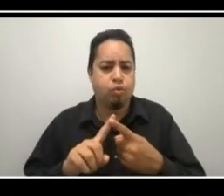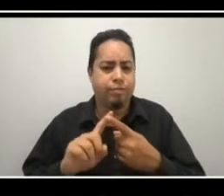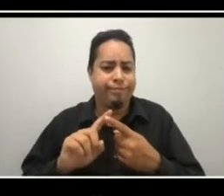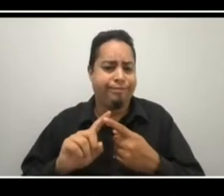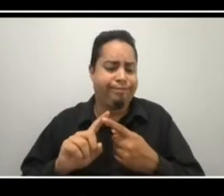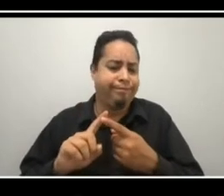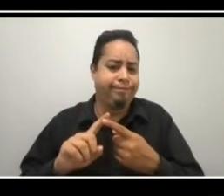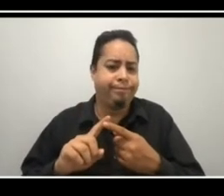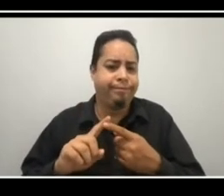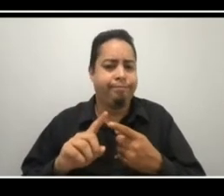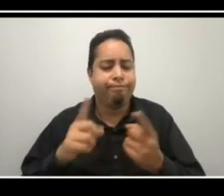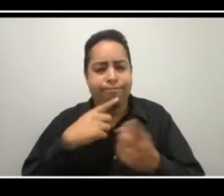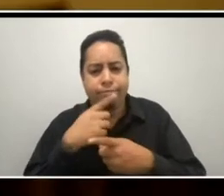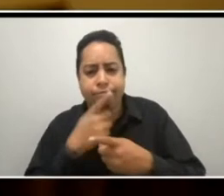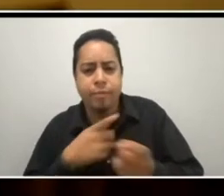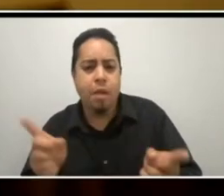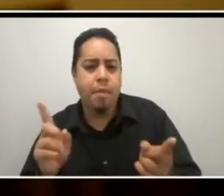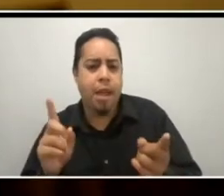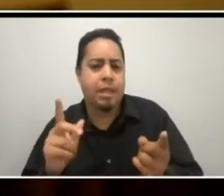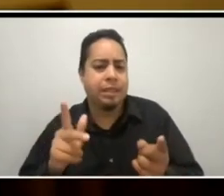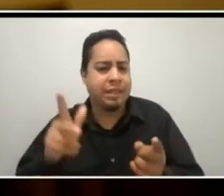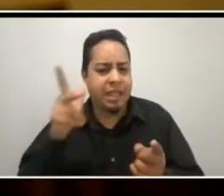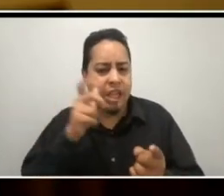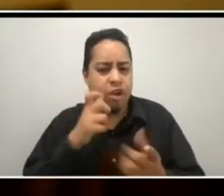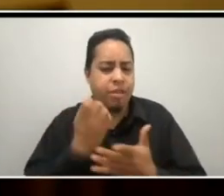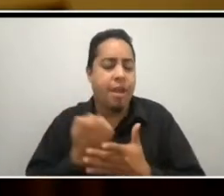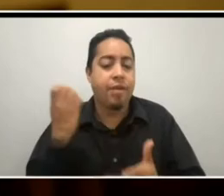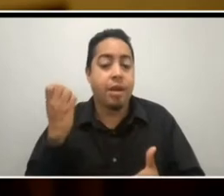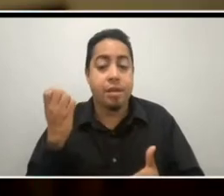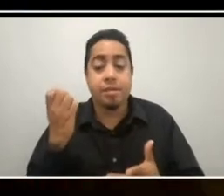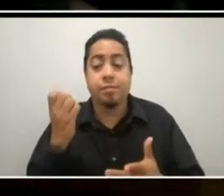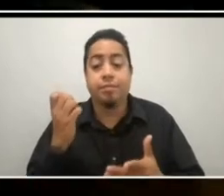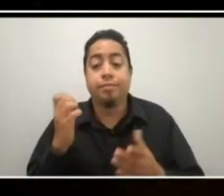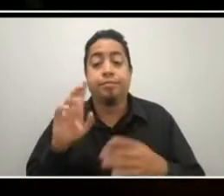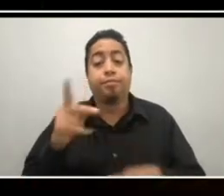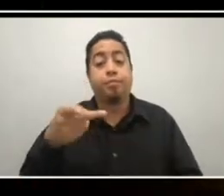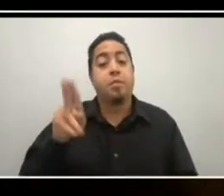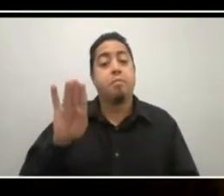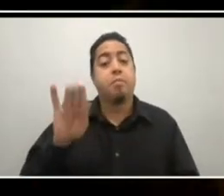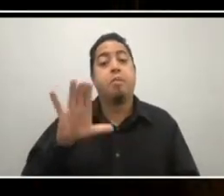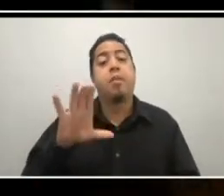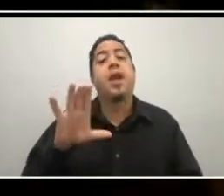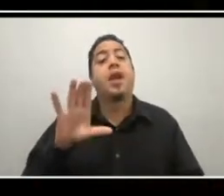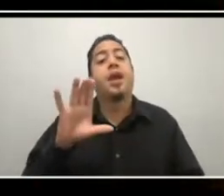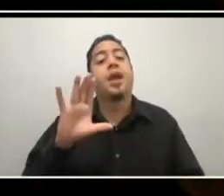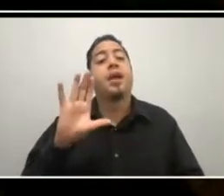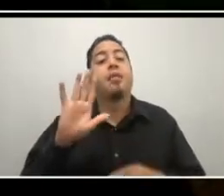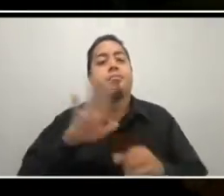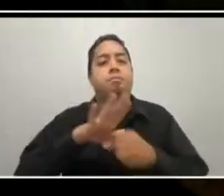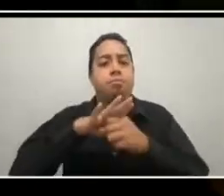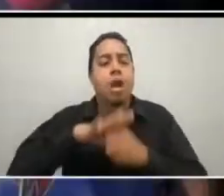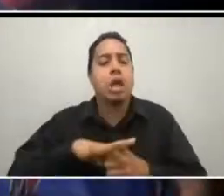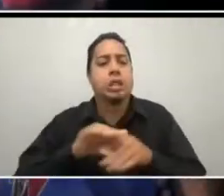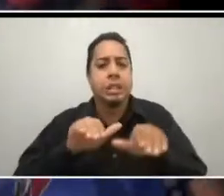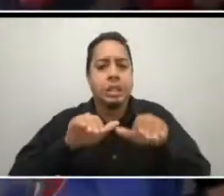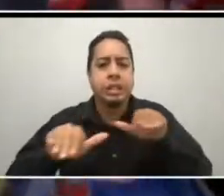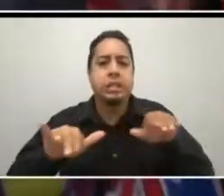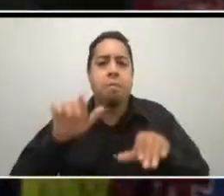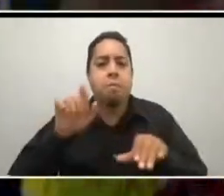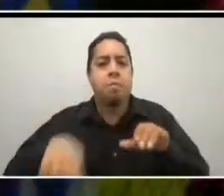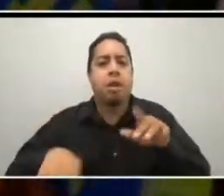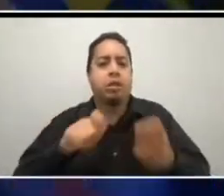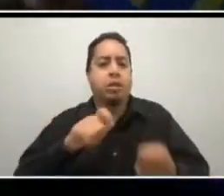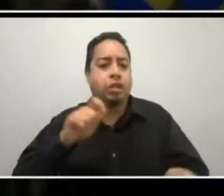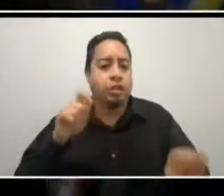the machines and hear the evidence. Public pressure on state officials often grew dangerous in the lead up to January 6th. Let us